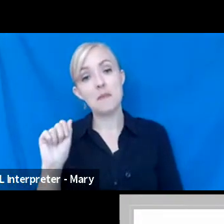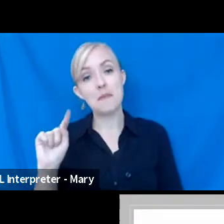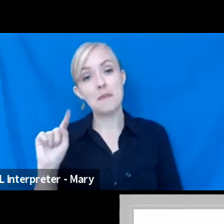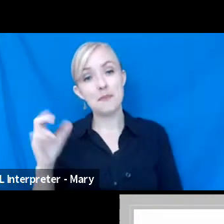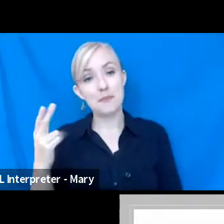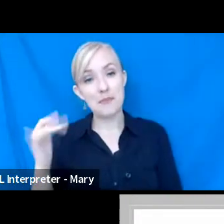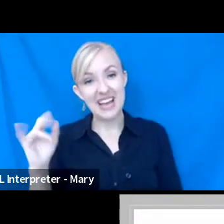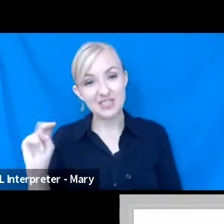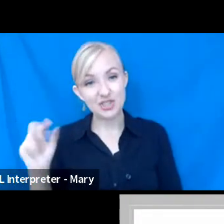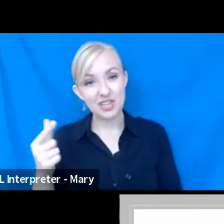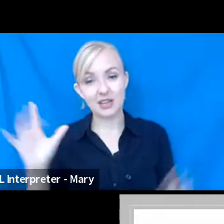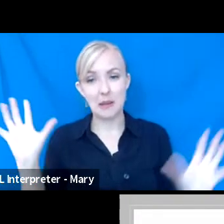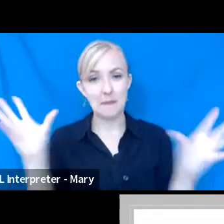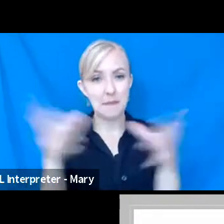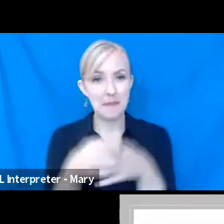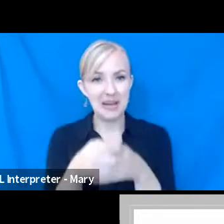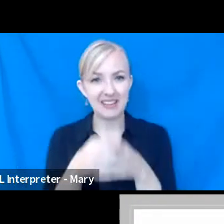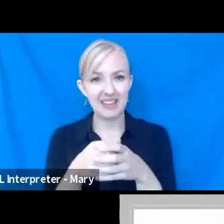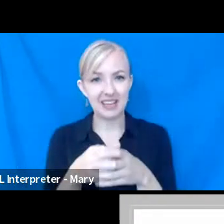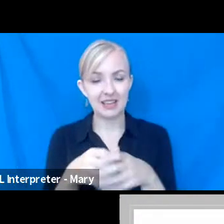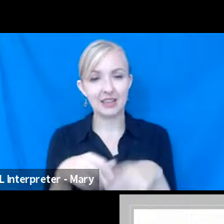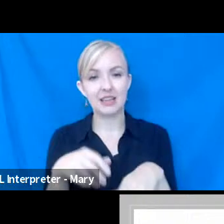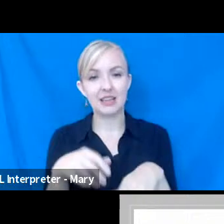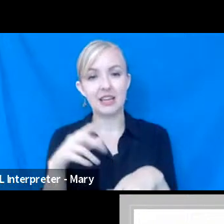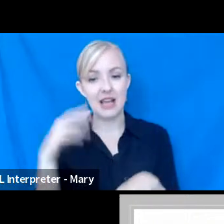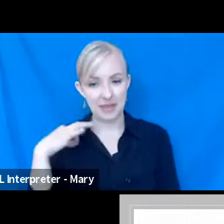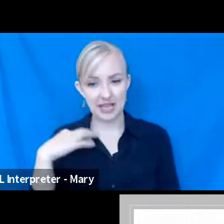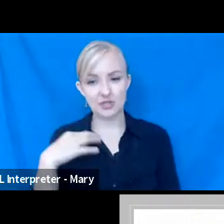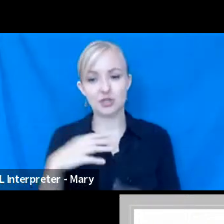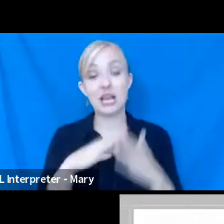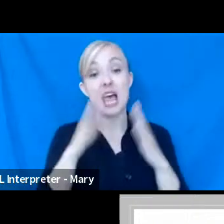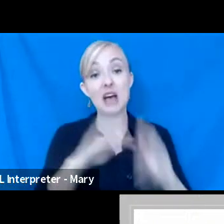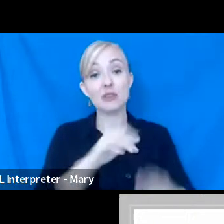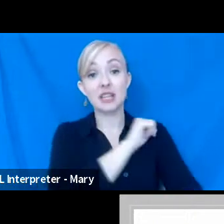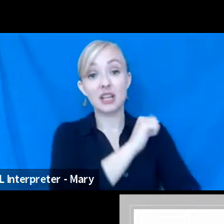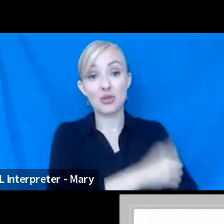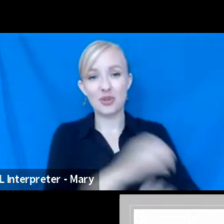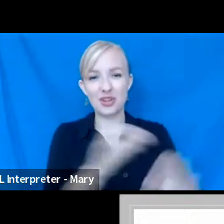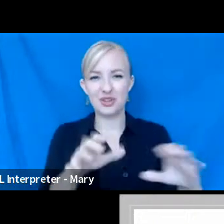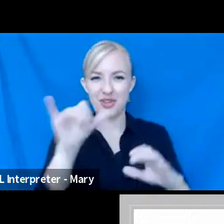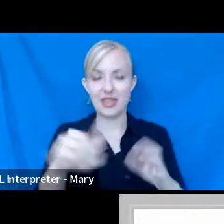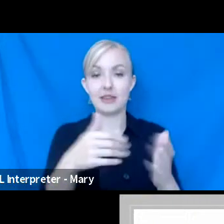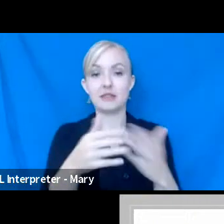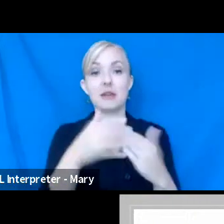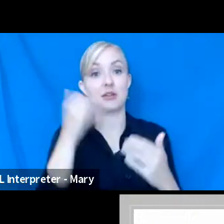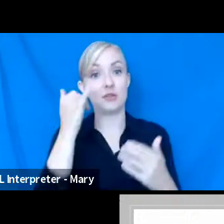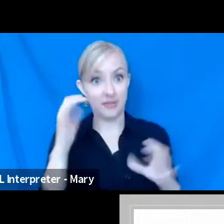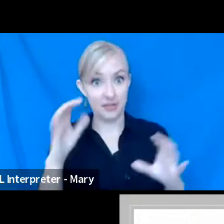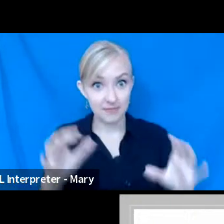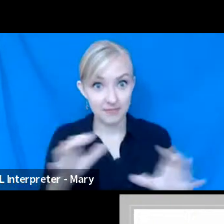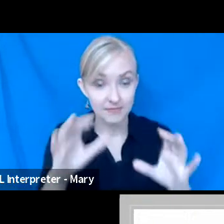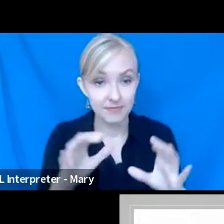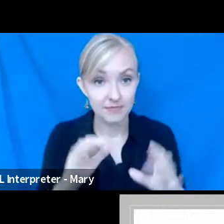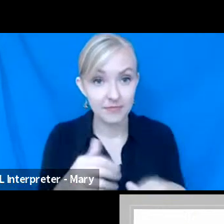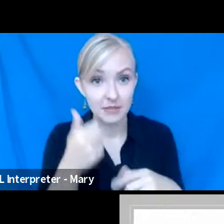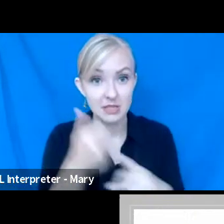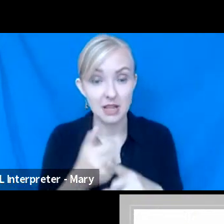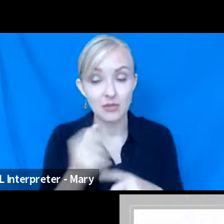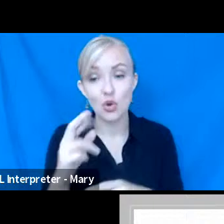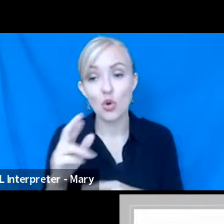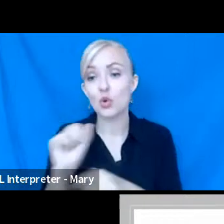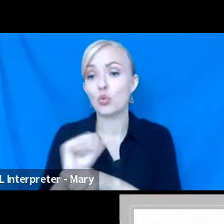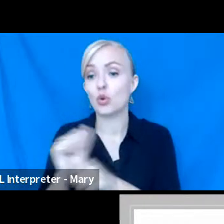bundling applications. Housing authorities are doing that whether they're administering or they are working with an